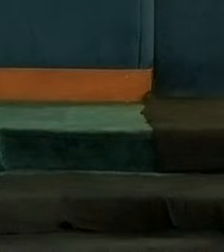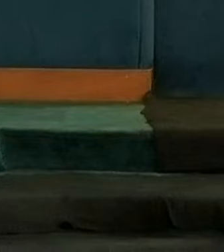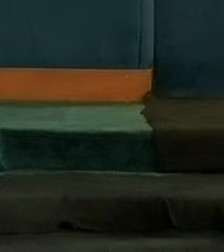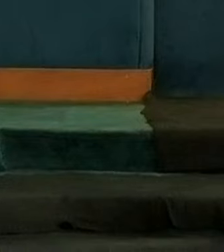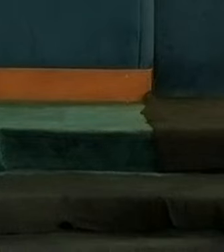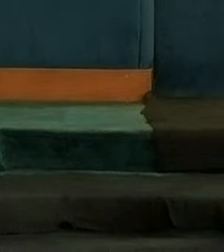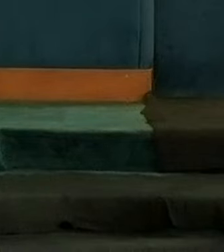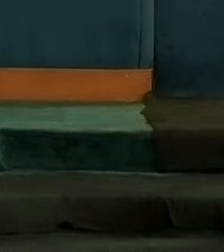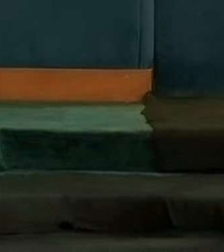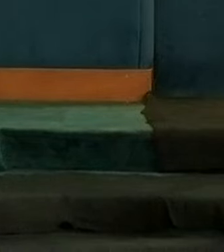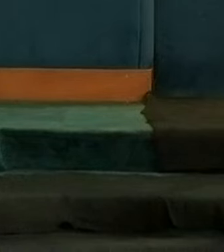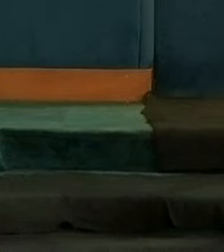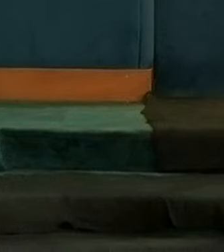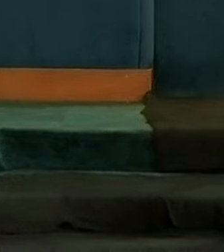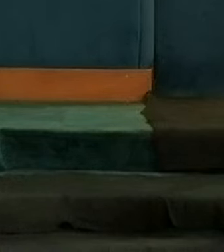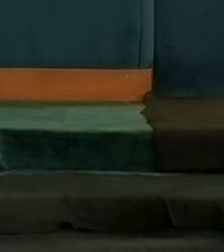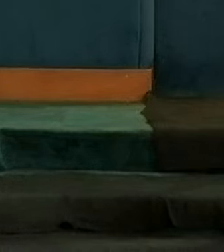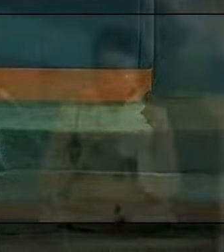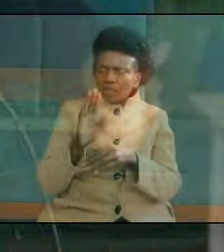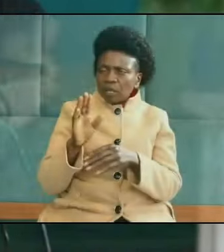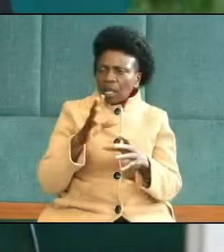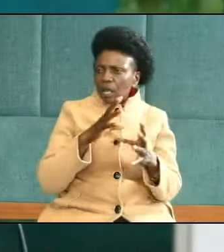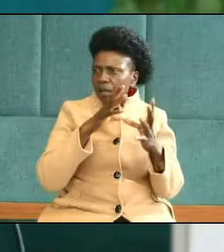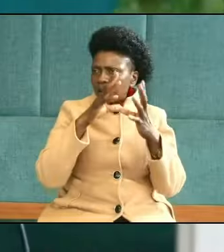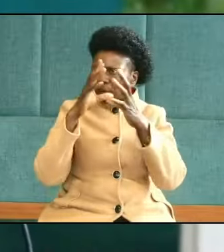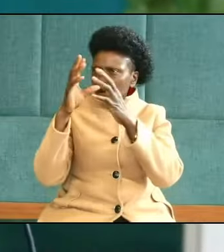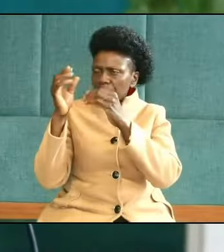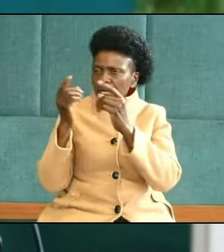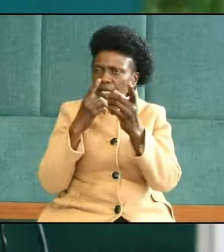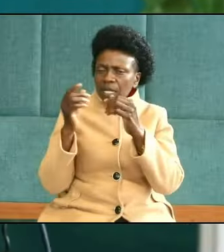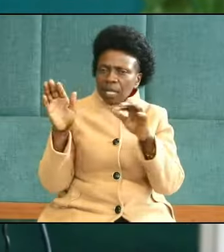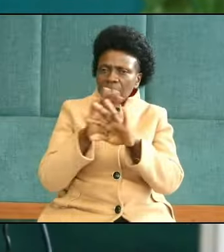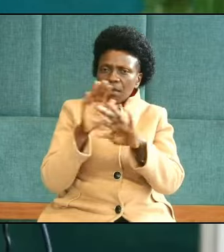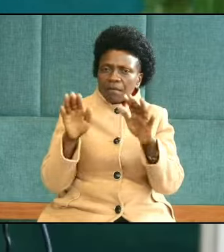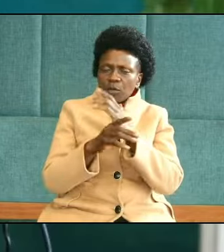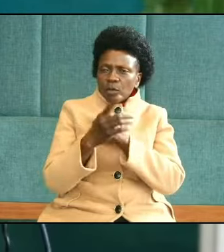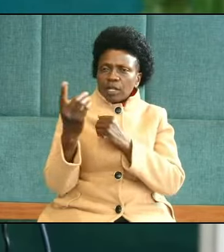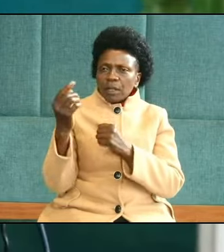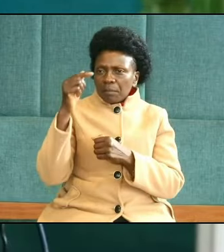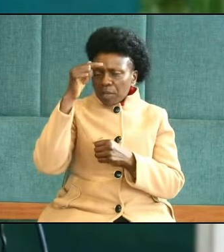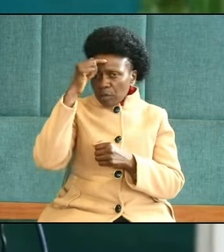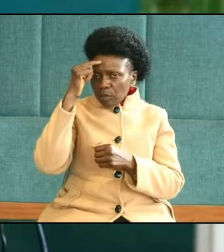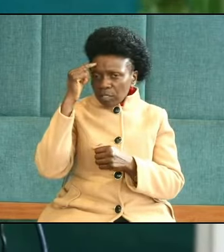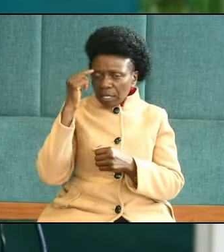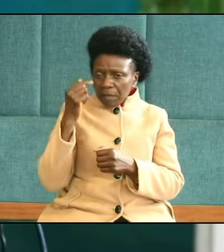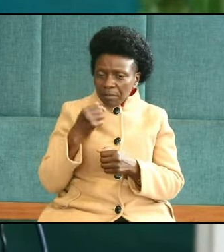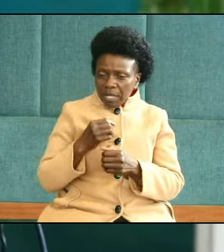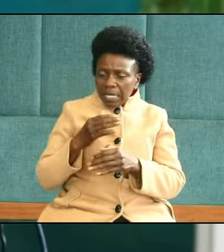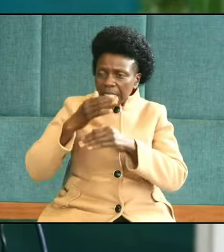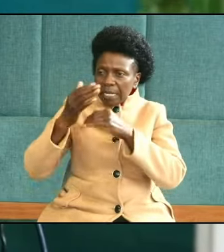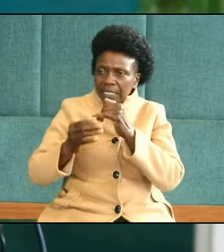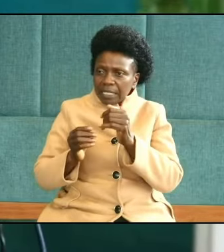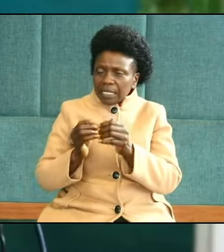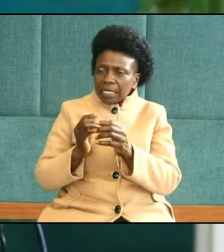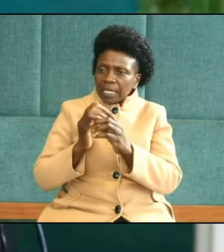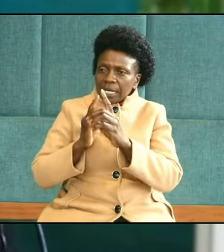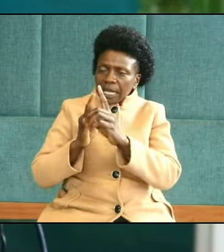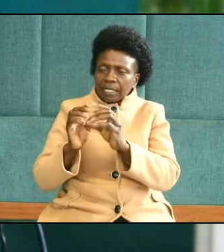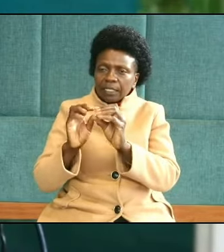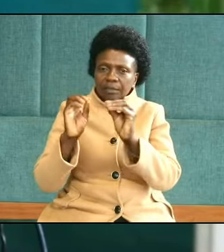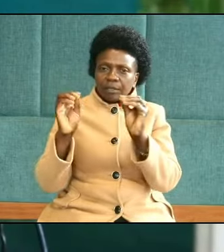one in line to get married to you. I have to go and share. I have to tell everybody because I'm not next in line. So hold on, I'll go and